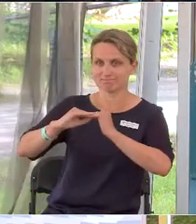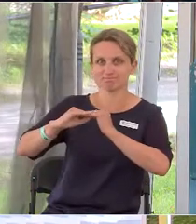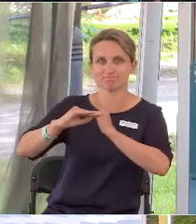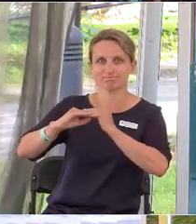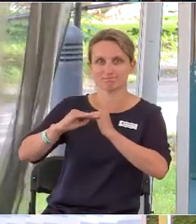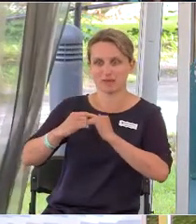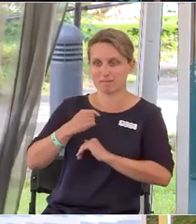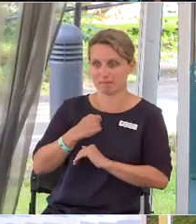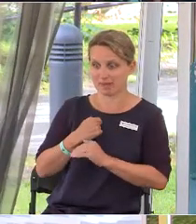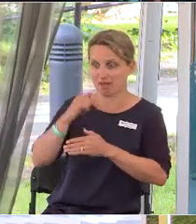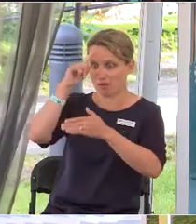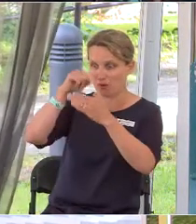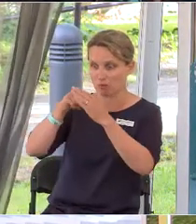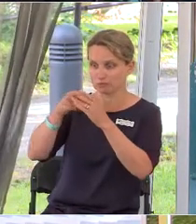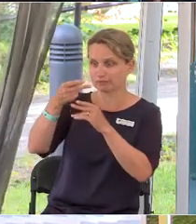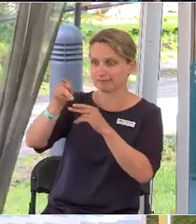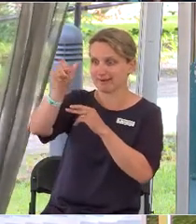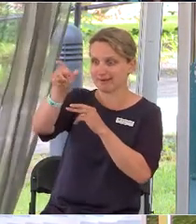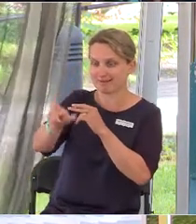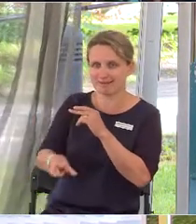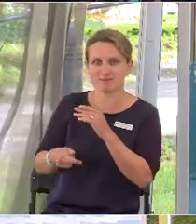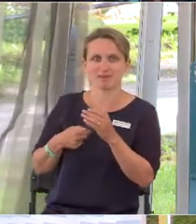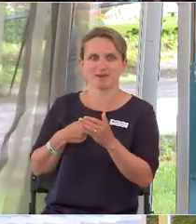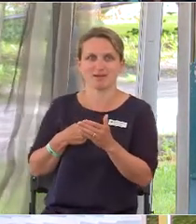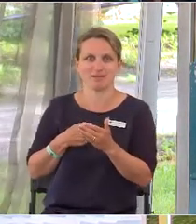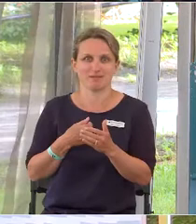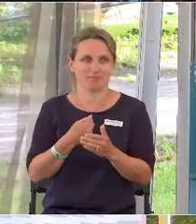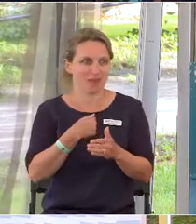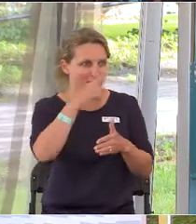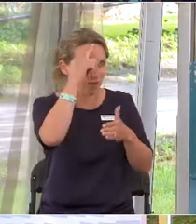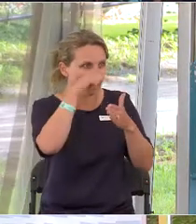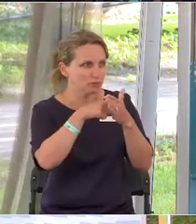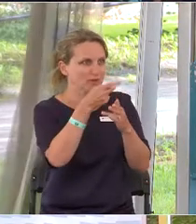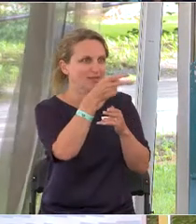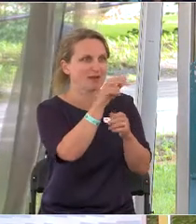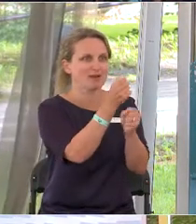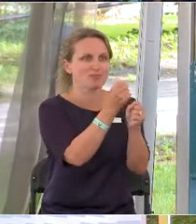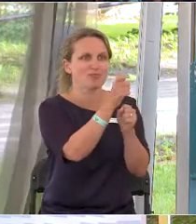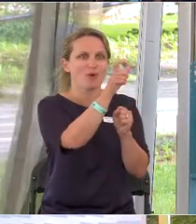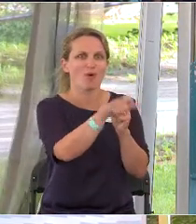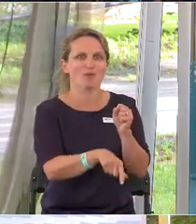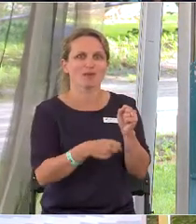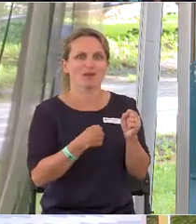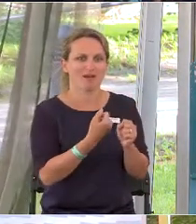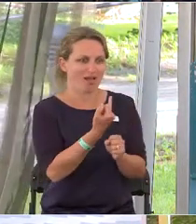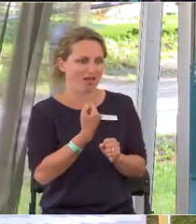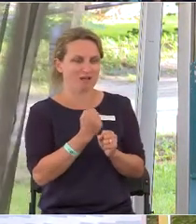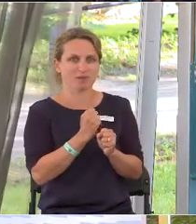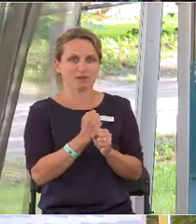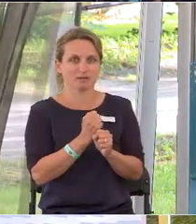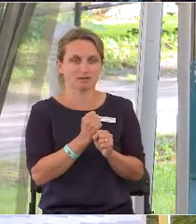trusting my fellow, really trusting my fellow, not wanting to harm me personally. Even if we